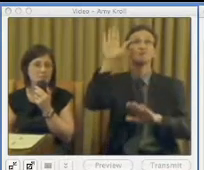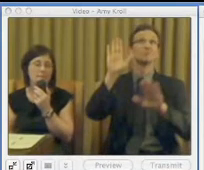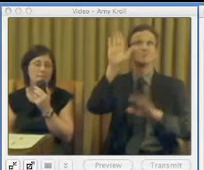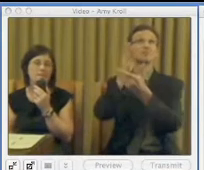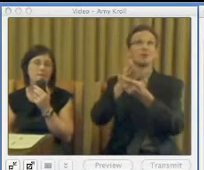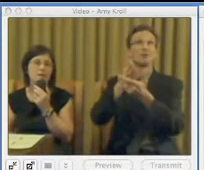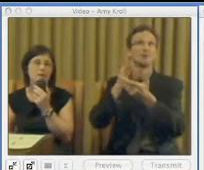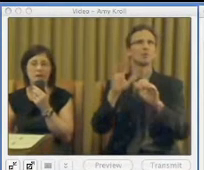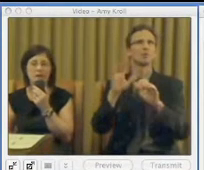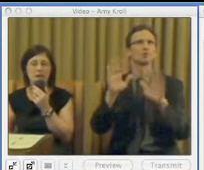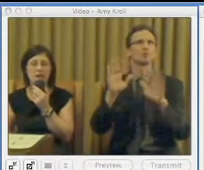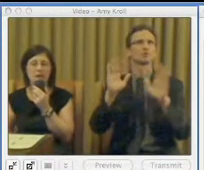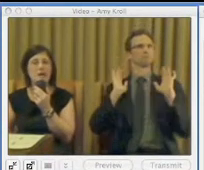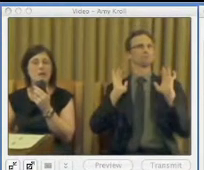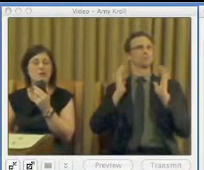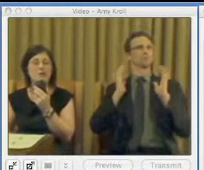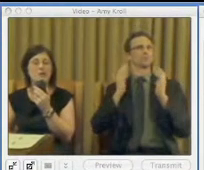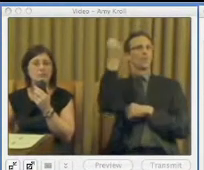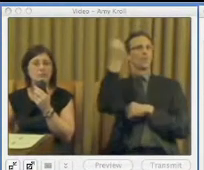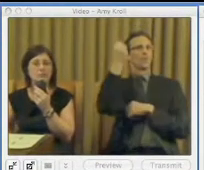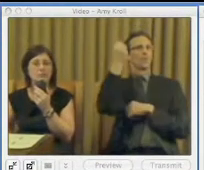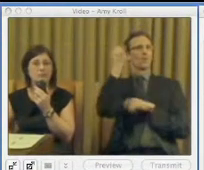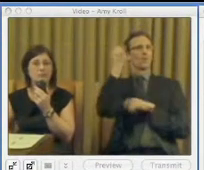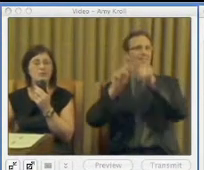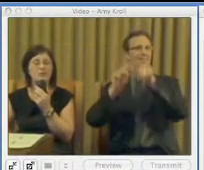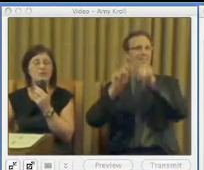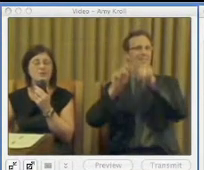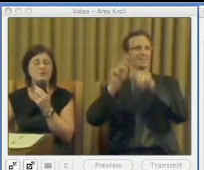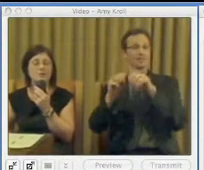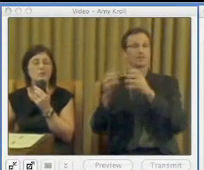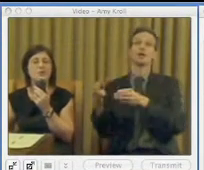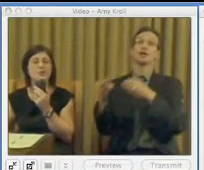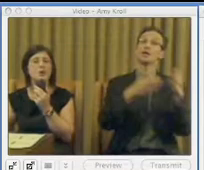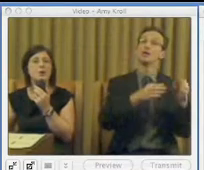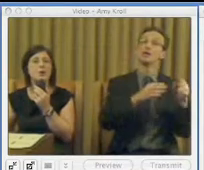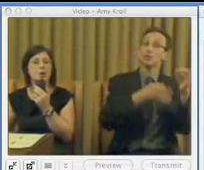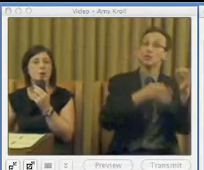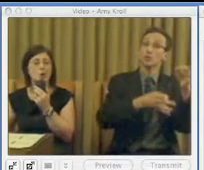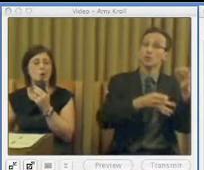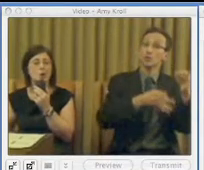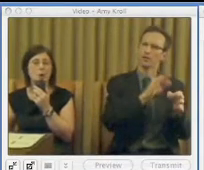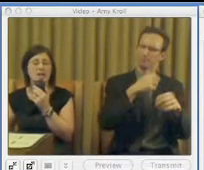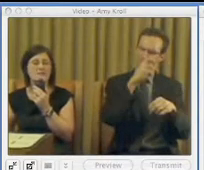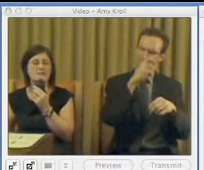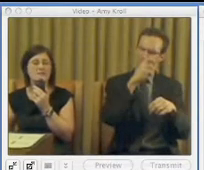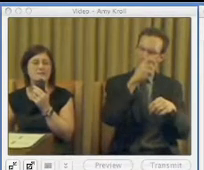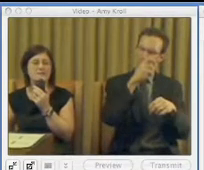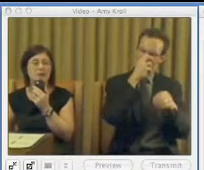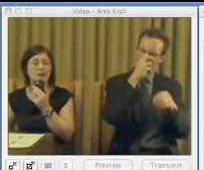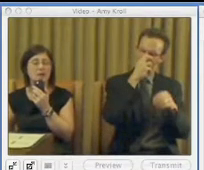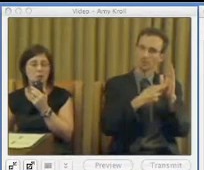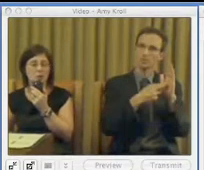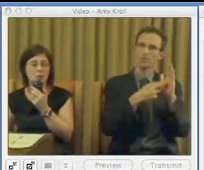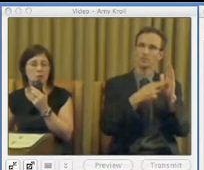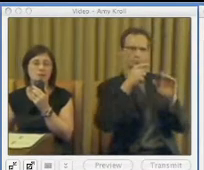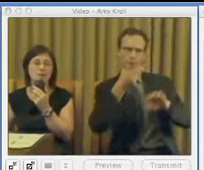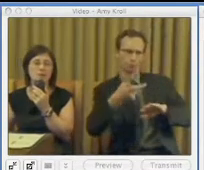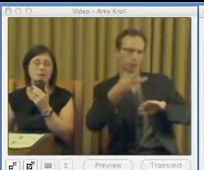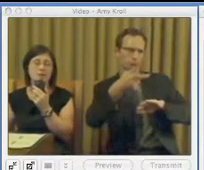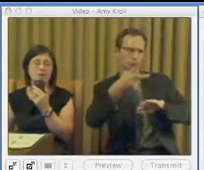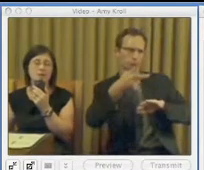applies in court. There are very clear protocols and rituals around who can speak when, and it's